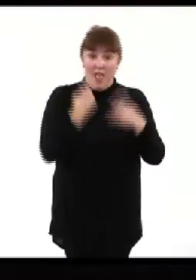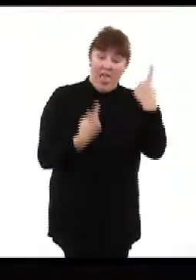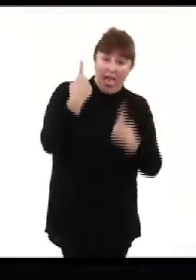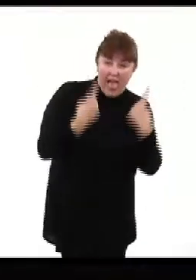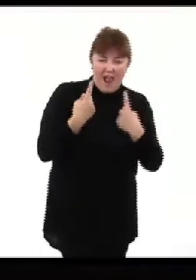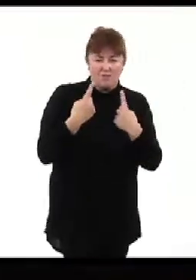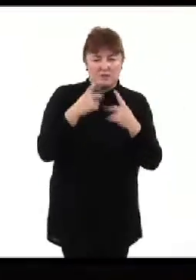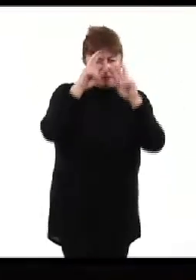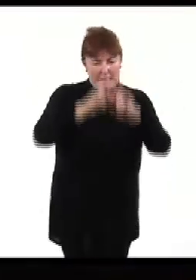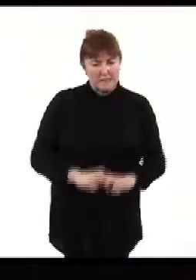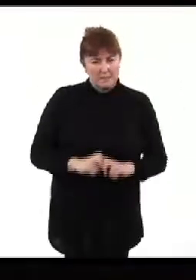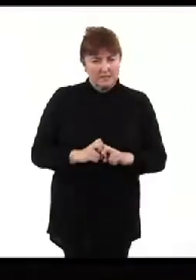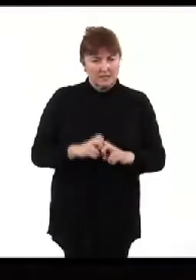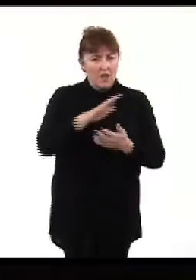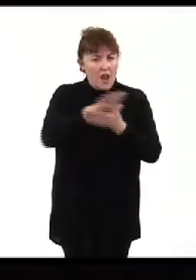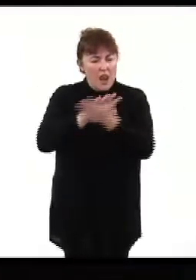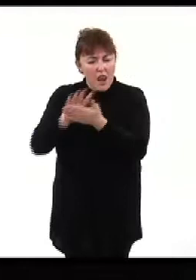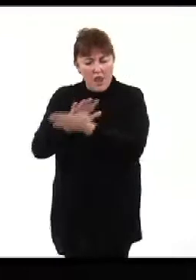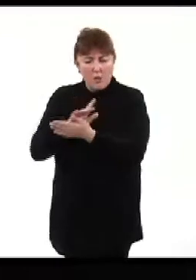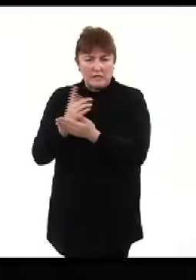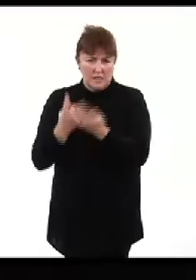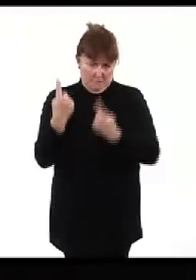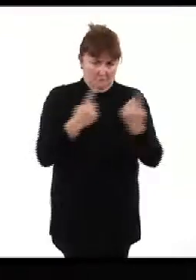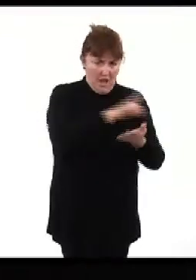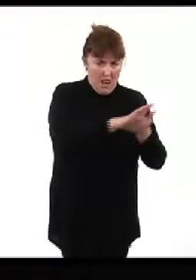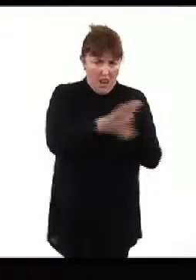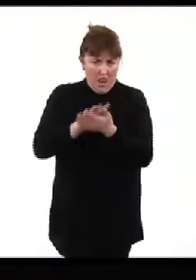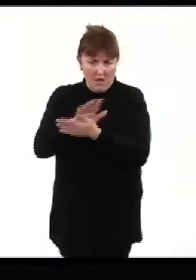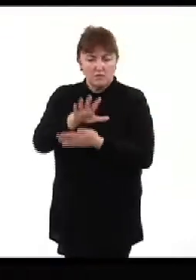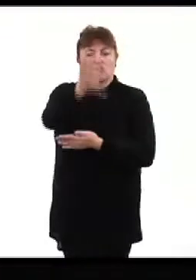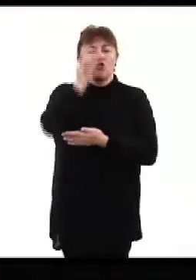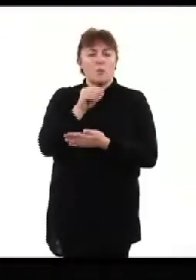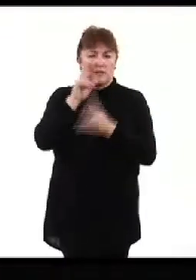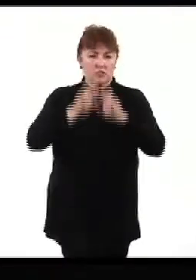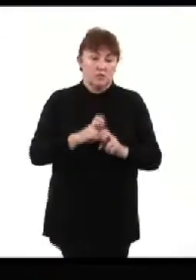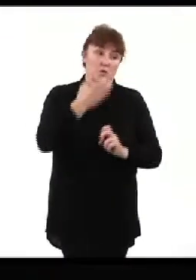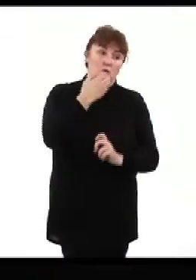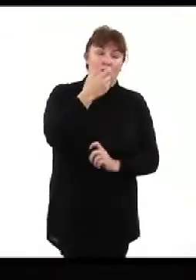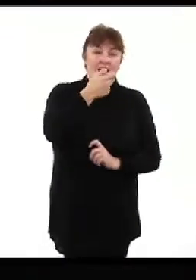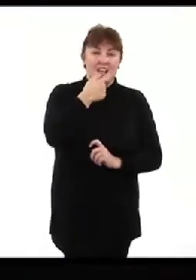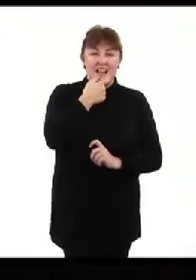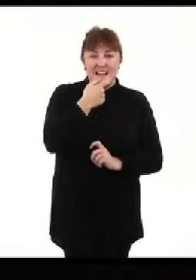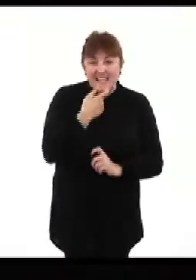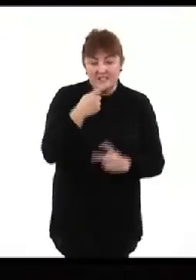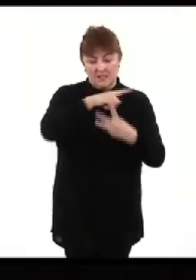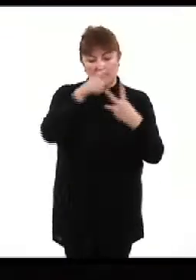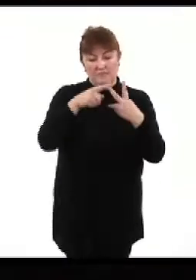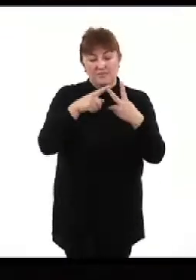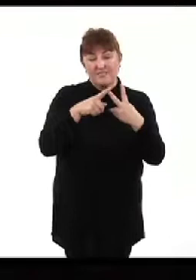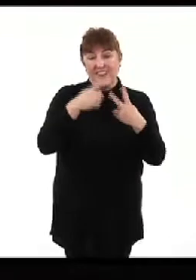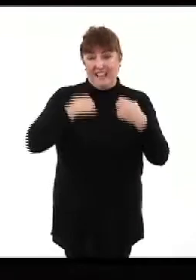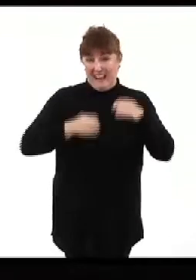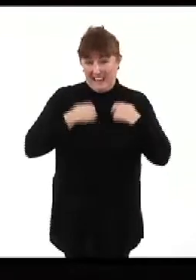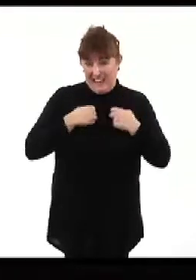of studies that have looked at sign language comprehension in a number of different sign languages, British Sign Language and Quebec